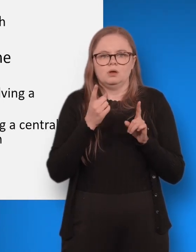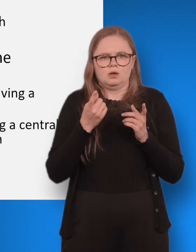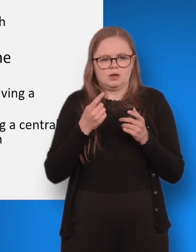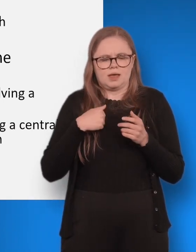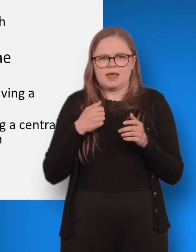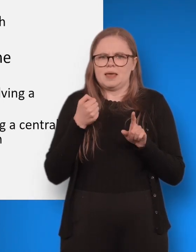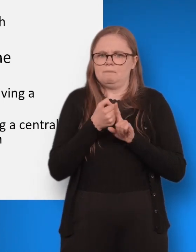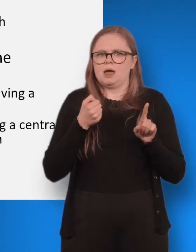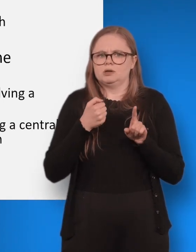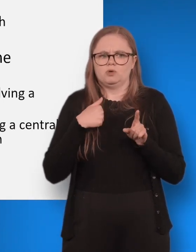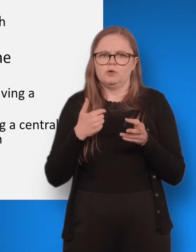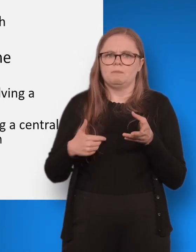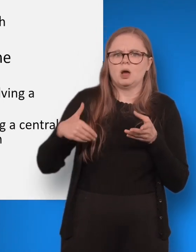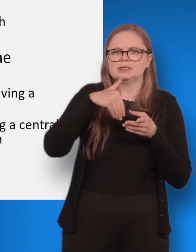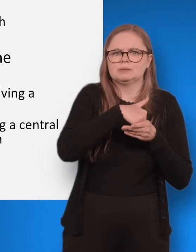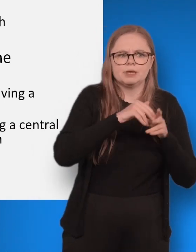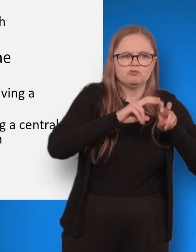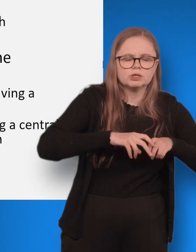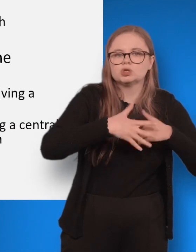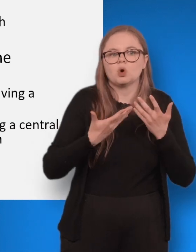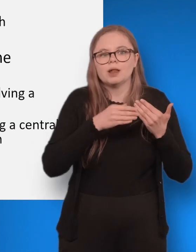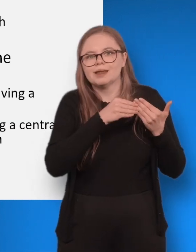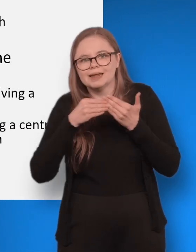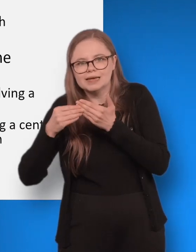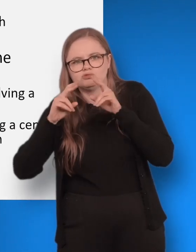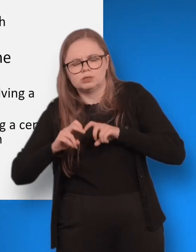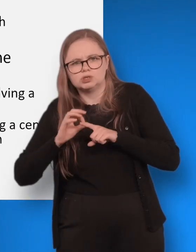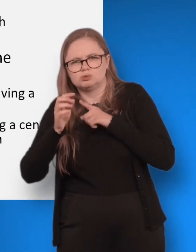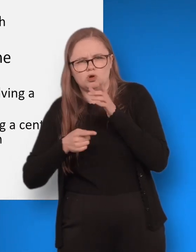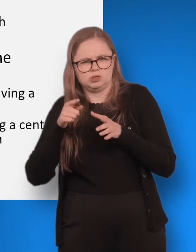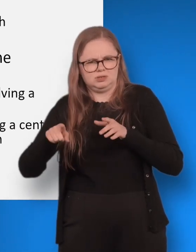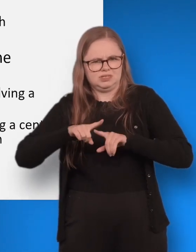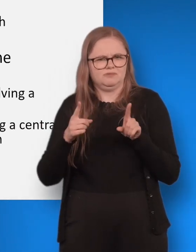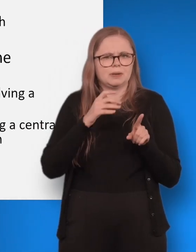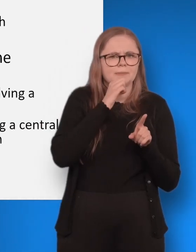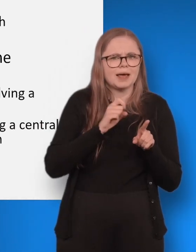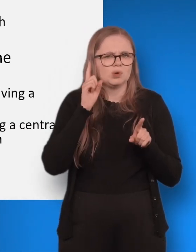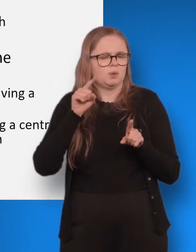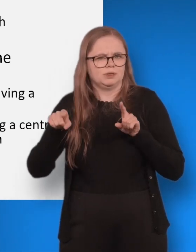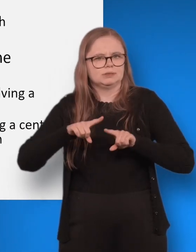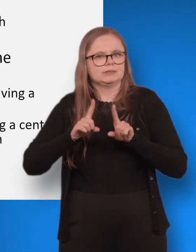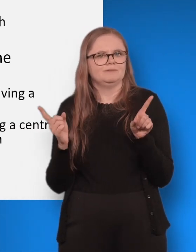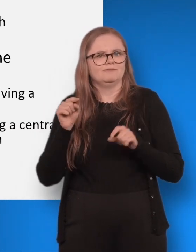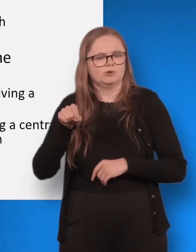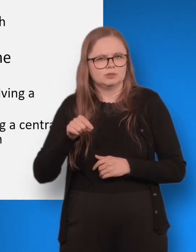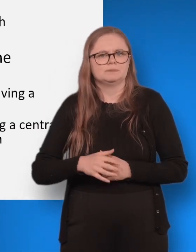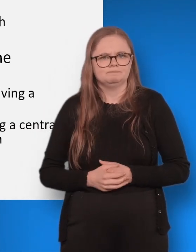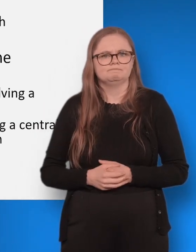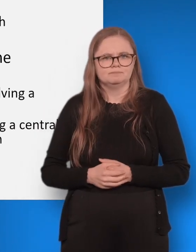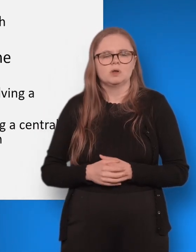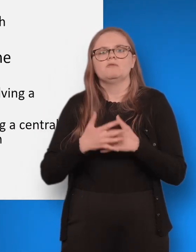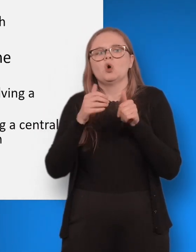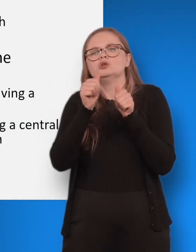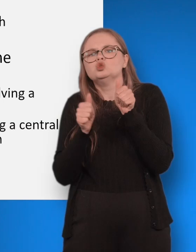and leading funded research project differs from men to women, especially for more